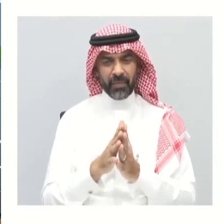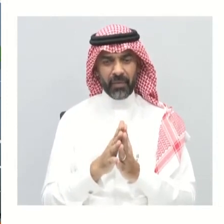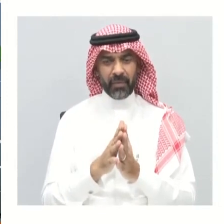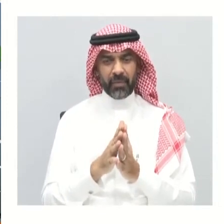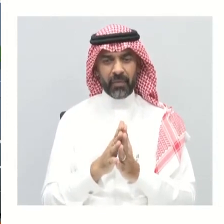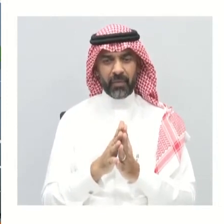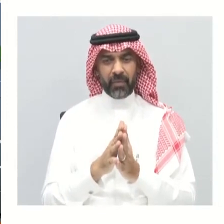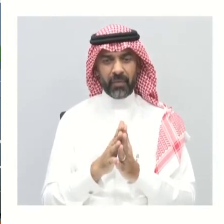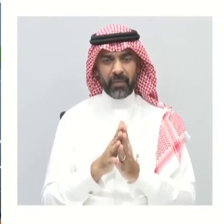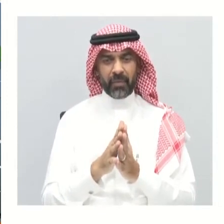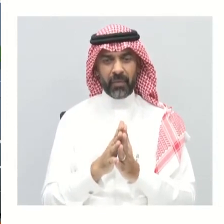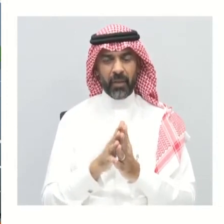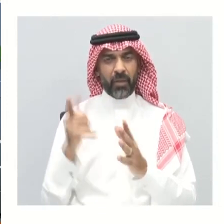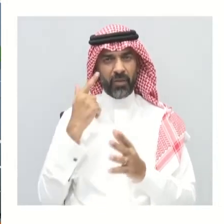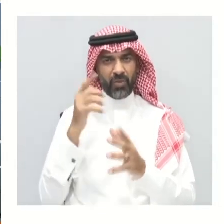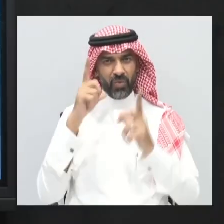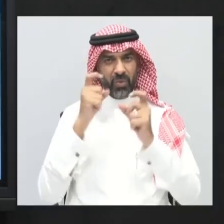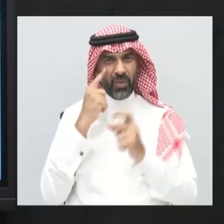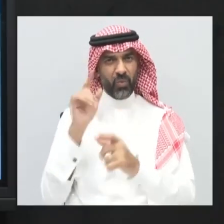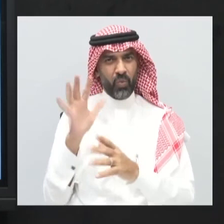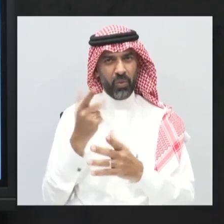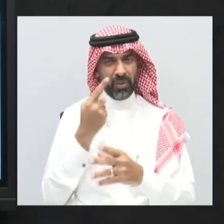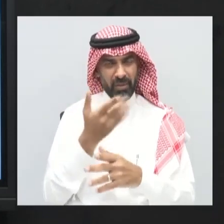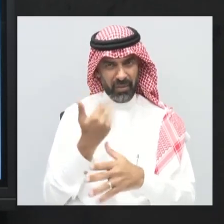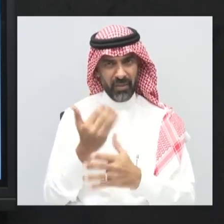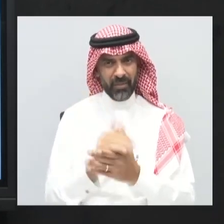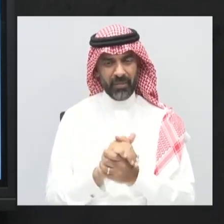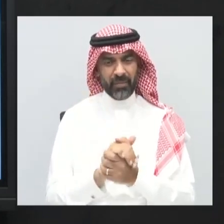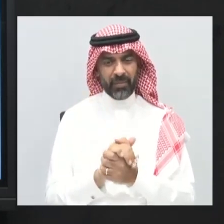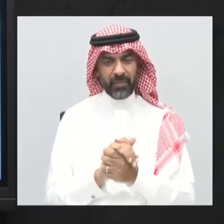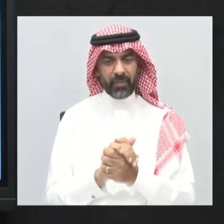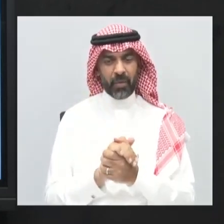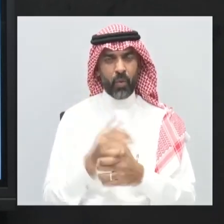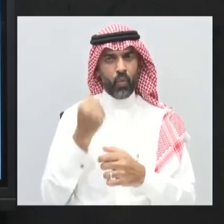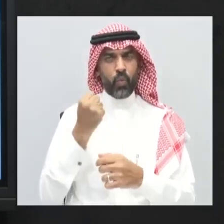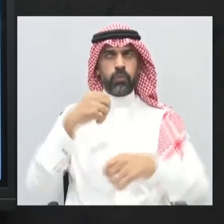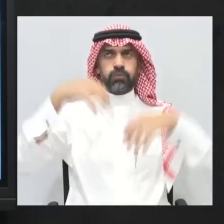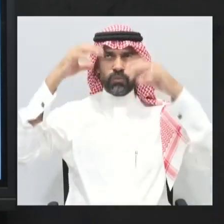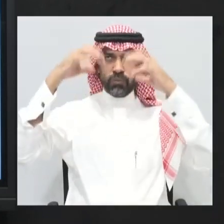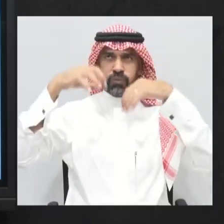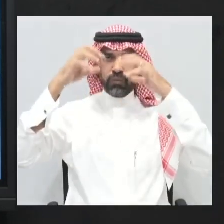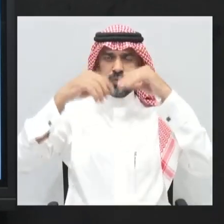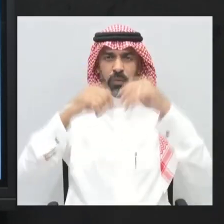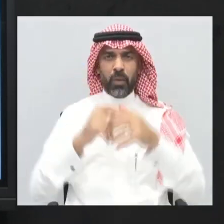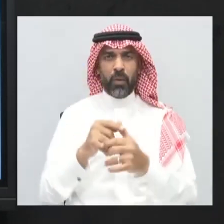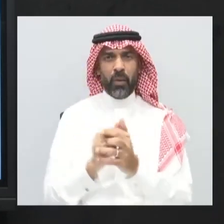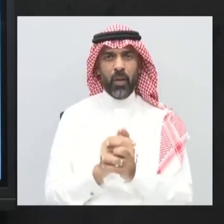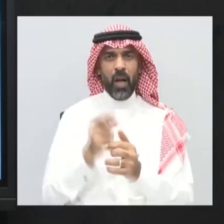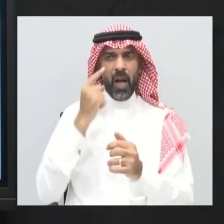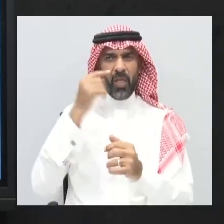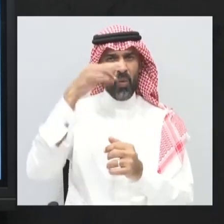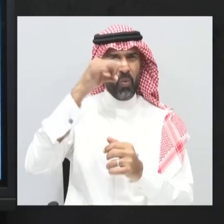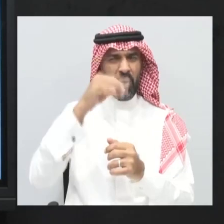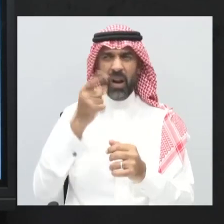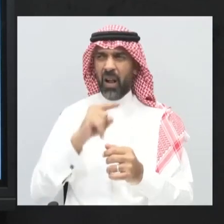So how does the picture, can you describe the picture for me? Again, it's really rainy, right? The trees are swinging to the